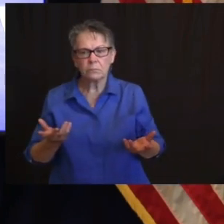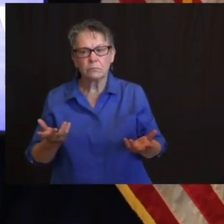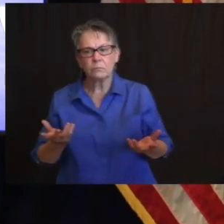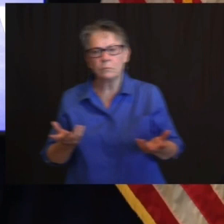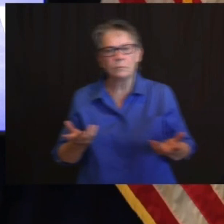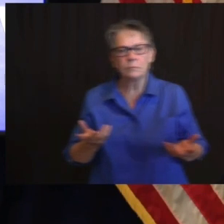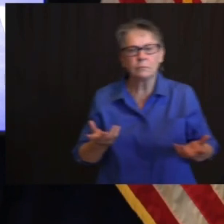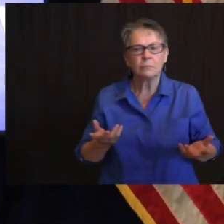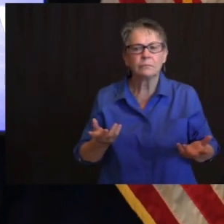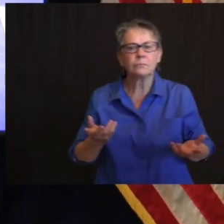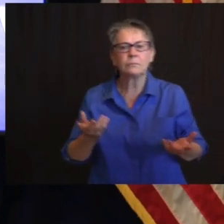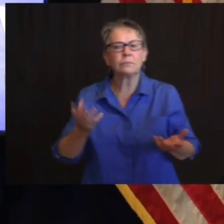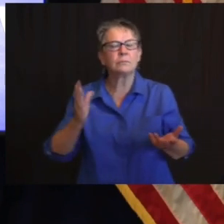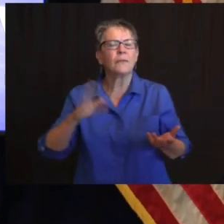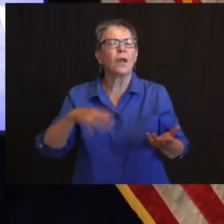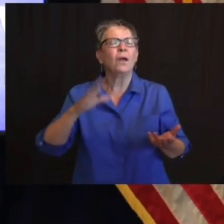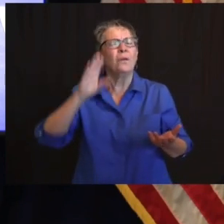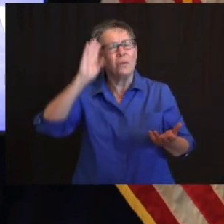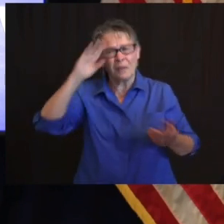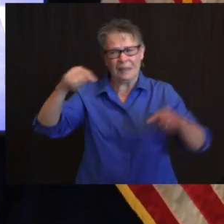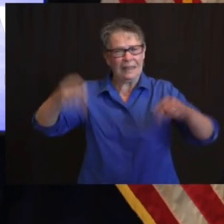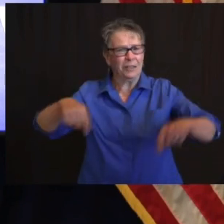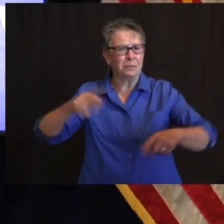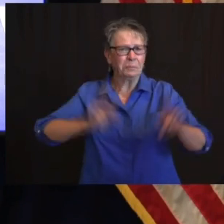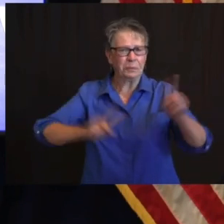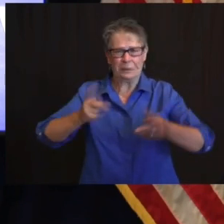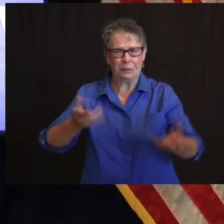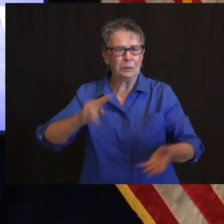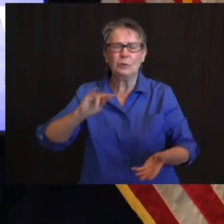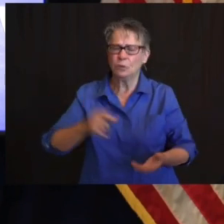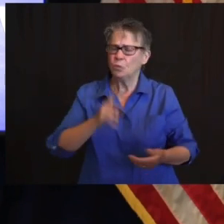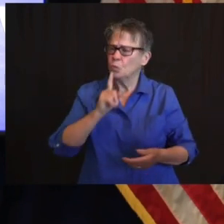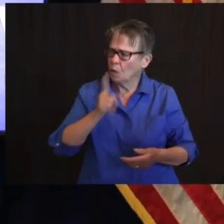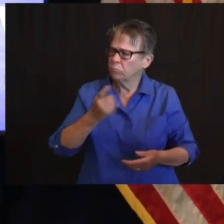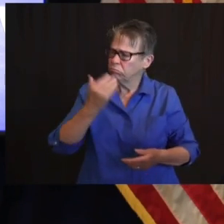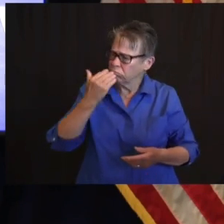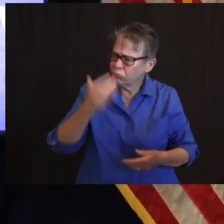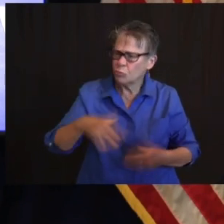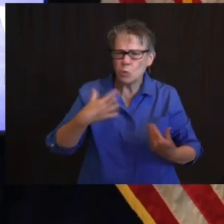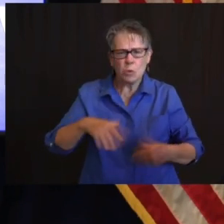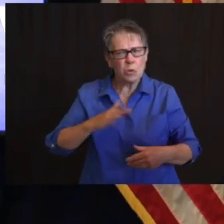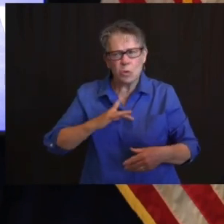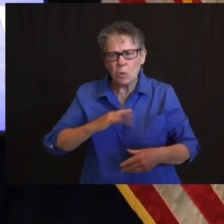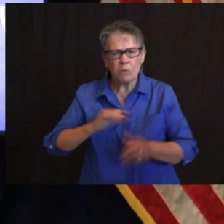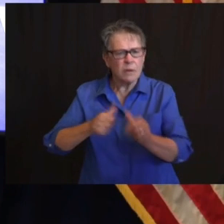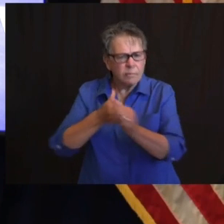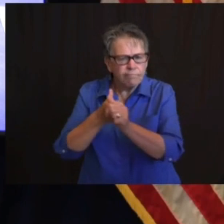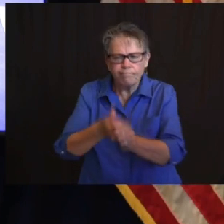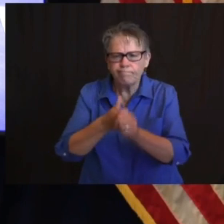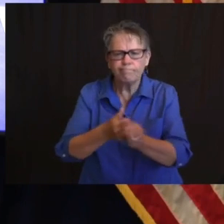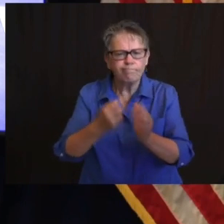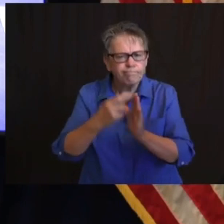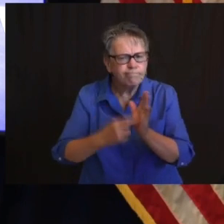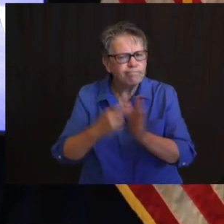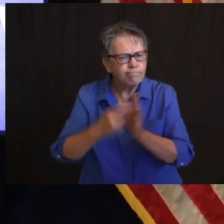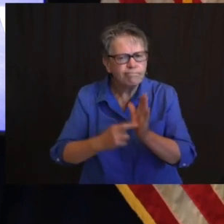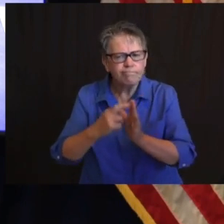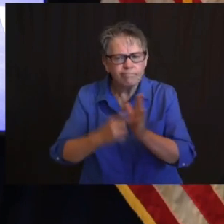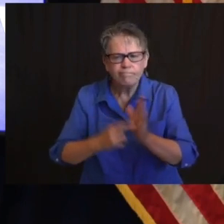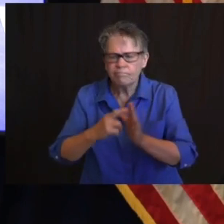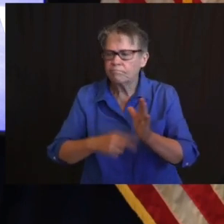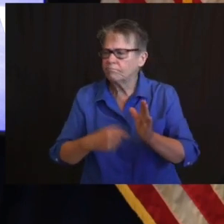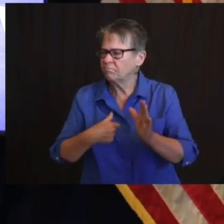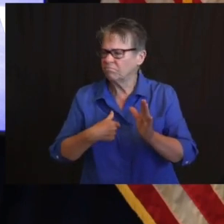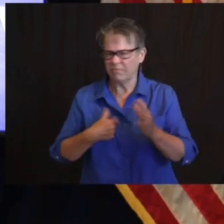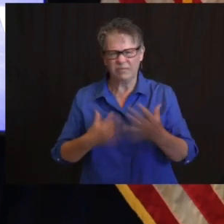time, and even with the quarantine order, we're just relying on people to take individual responsibility. But